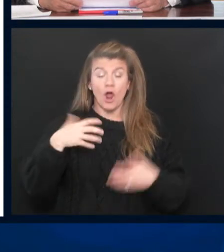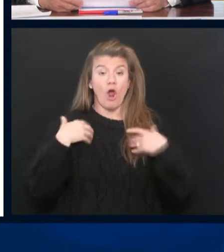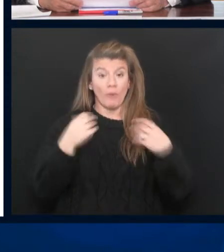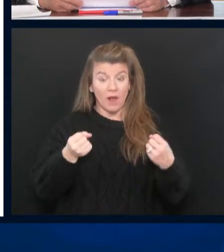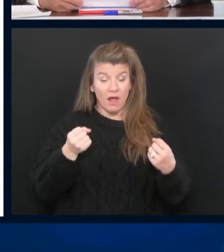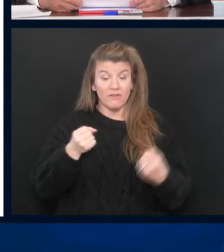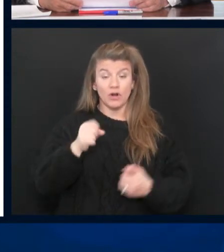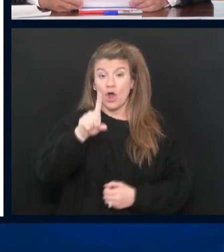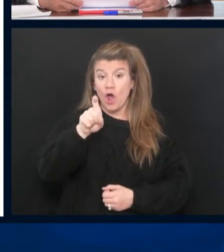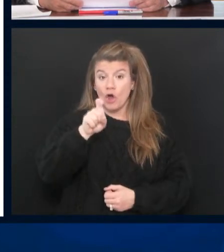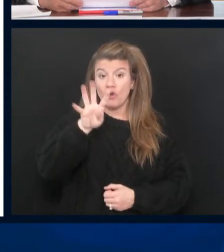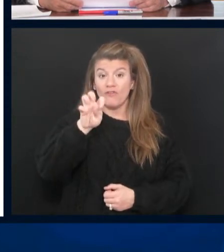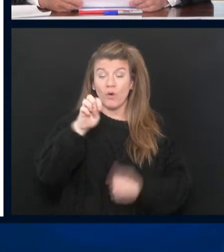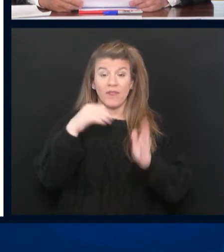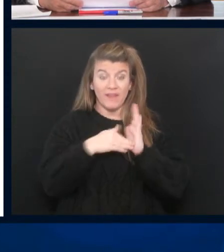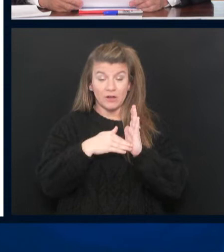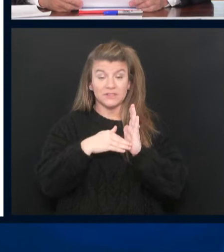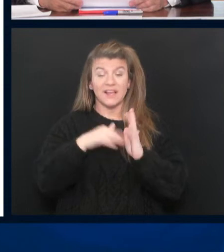are